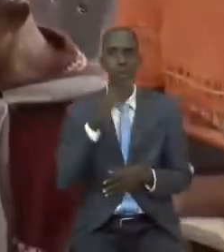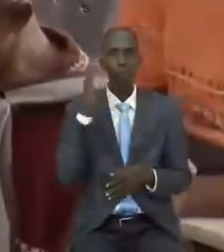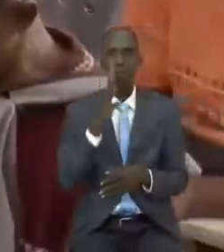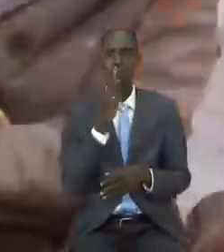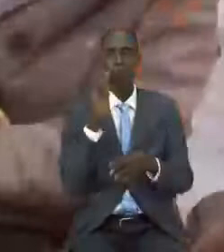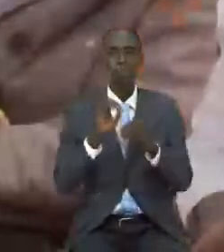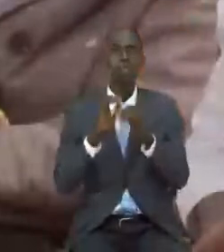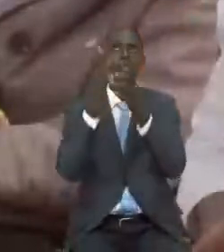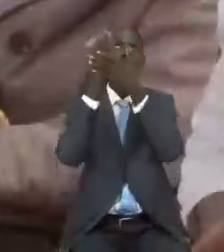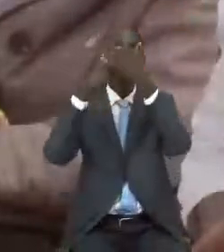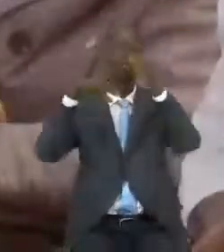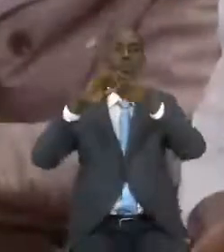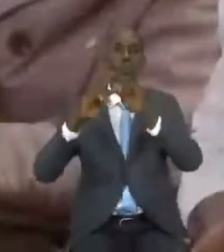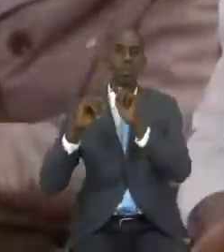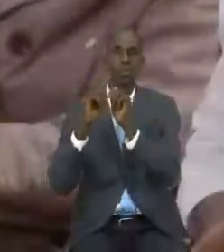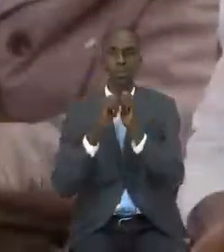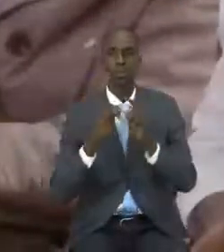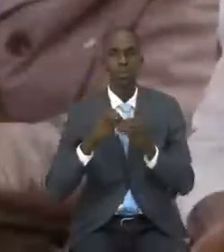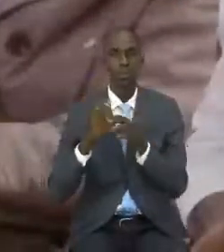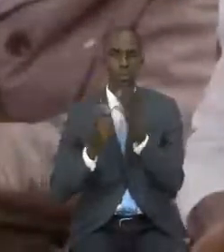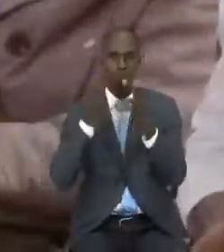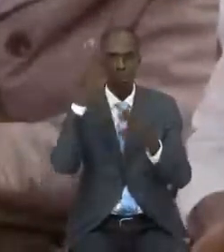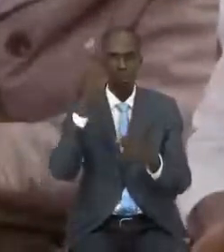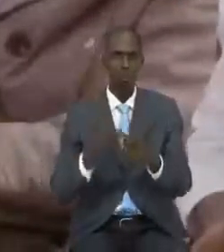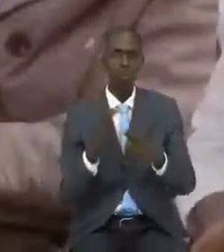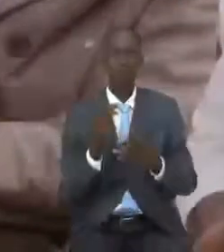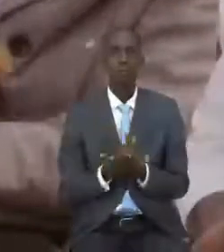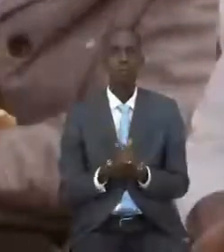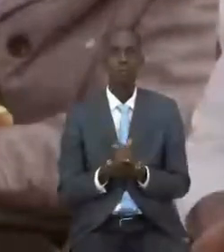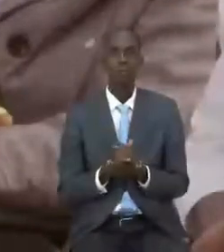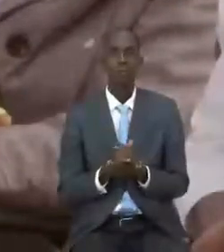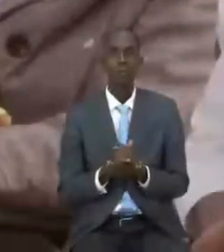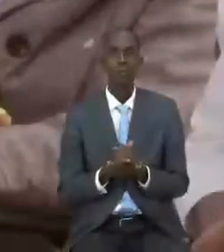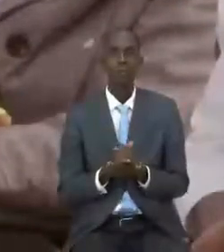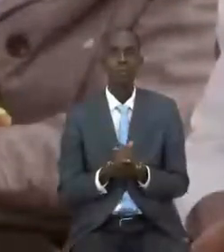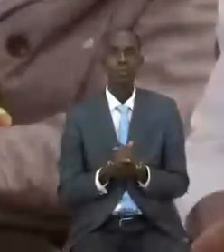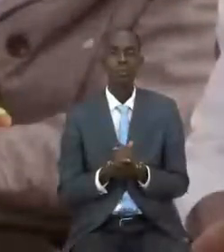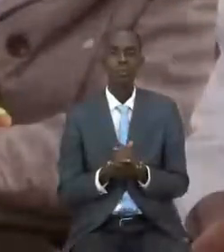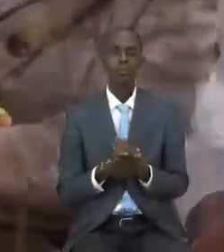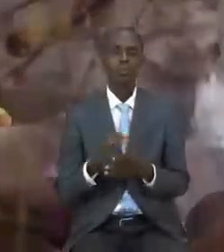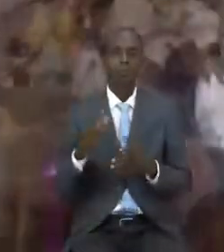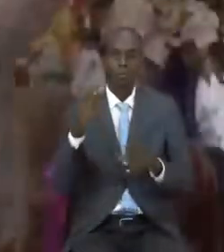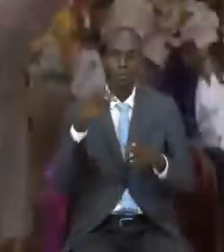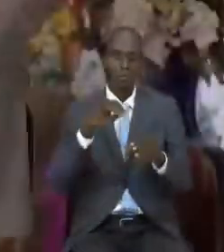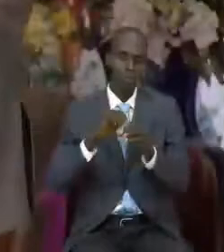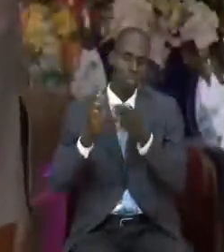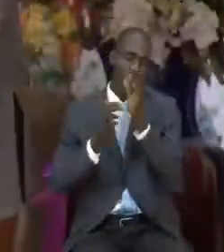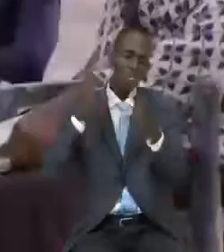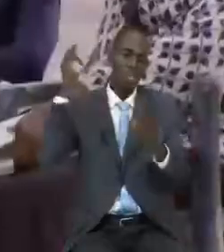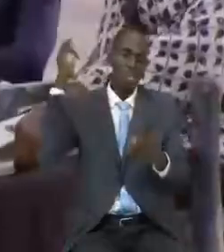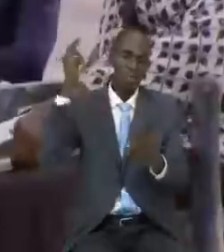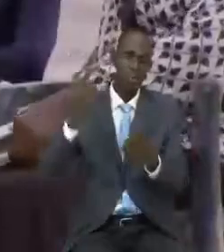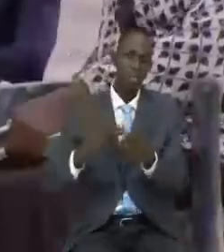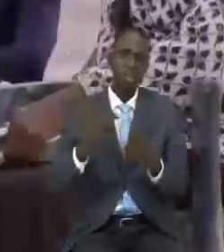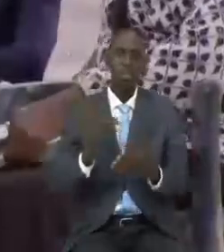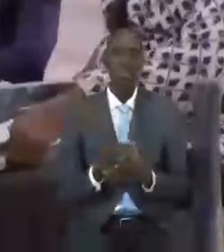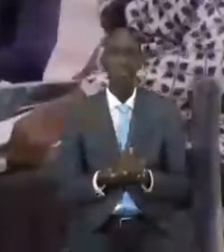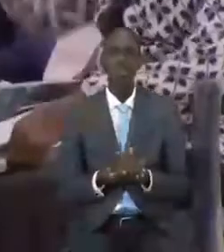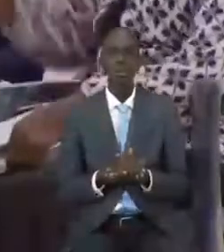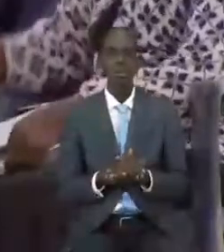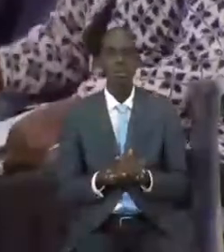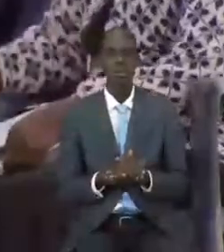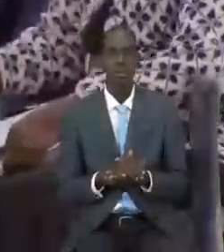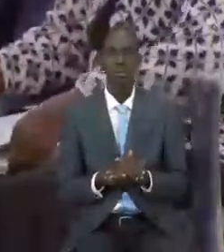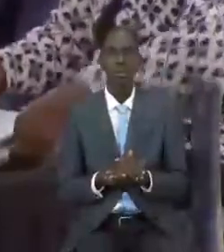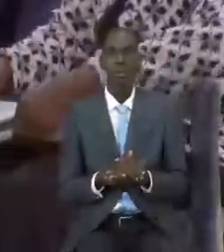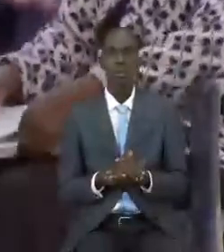together in Jesus' name. Amen. That's a good amen, but I want to have a better amen. Amen.